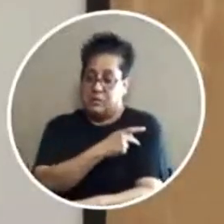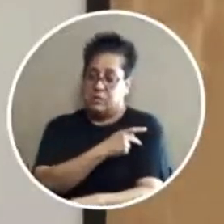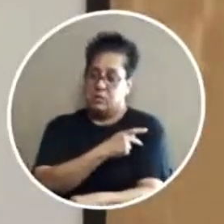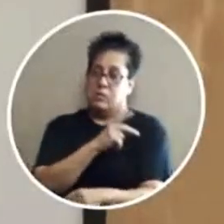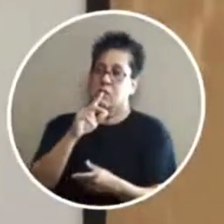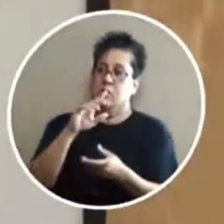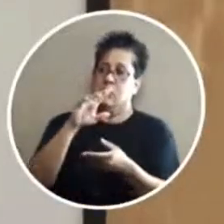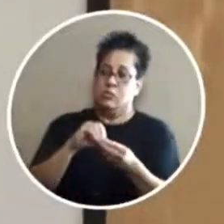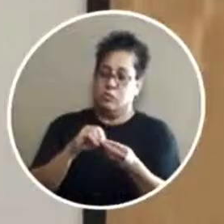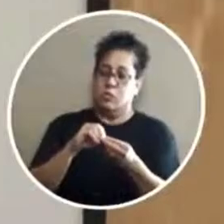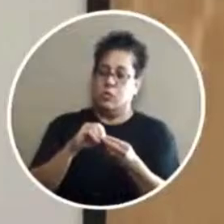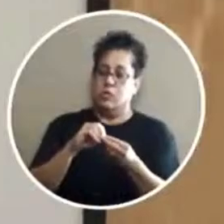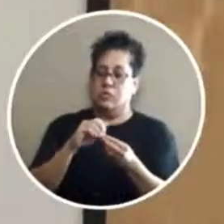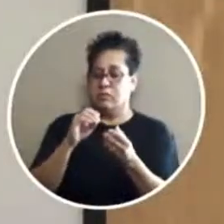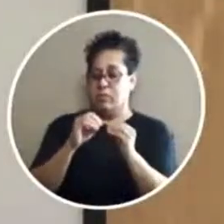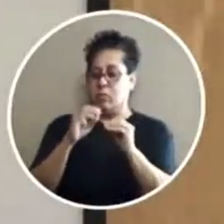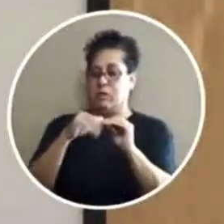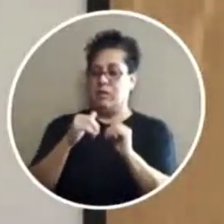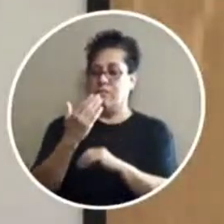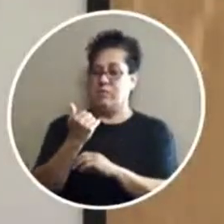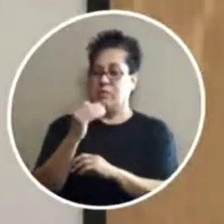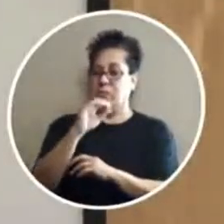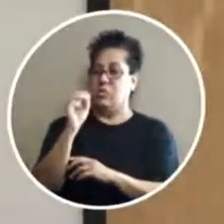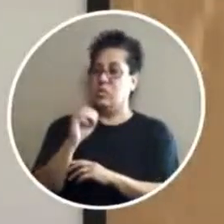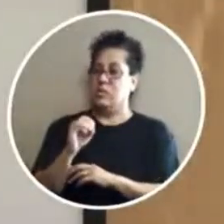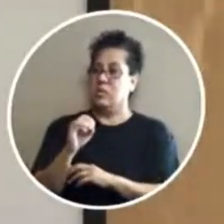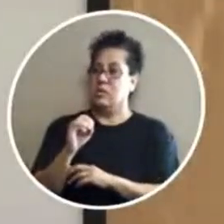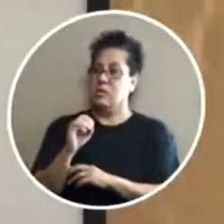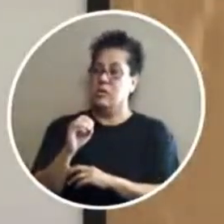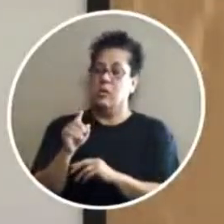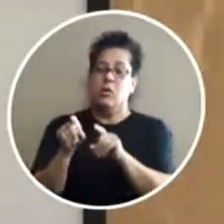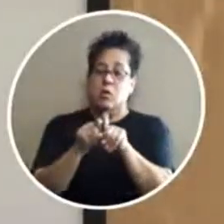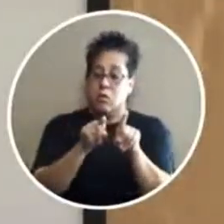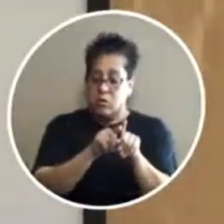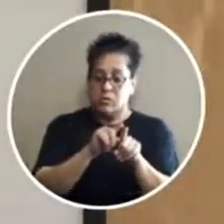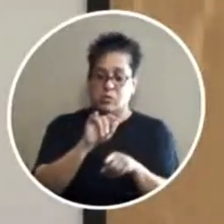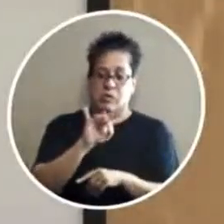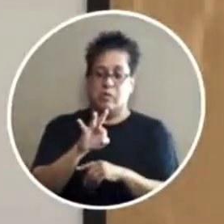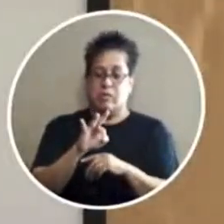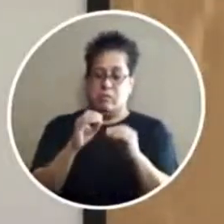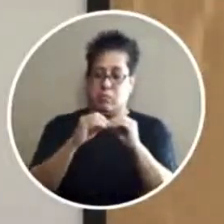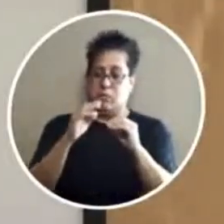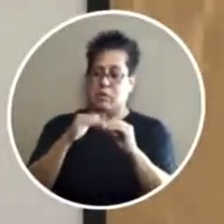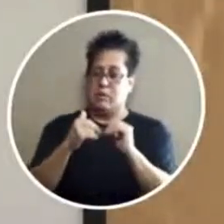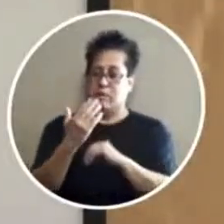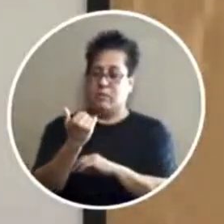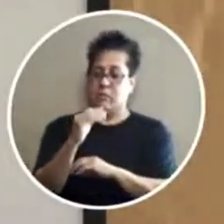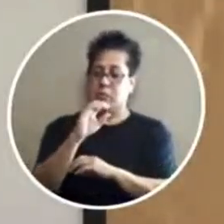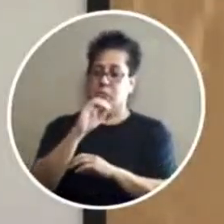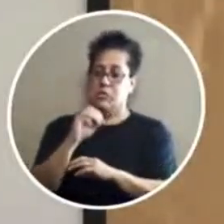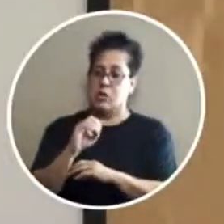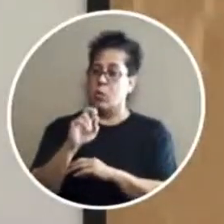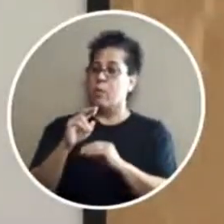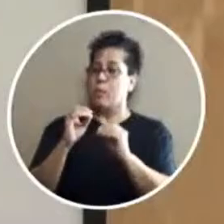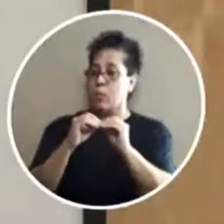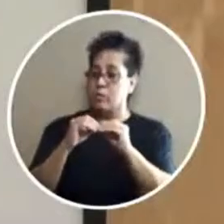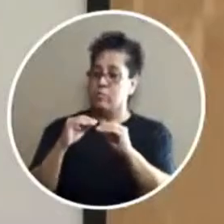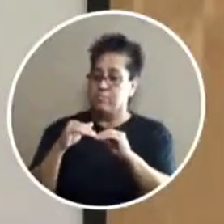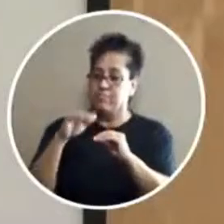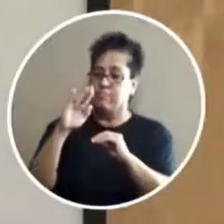of total hospital capacity, exceeds 15%. Further, if areas exceed total capacity by 15% or more,